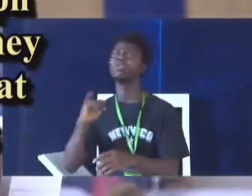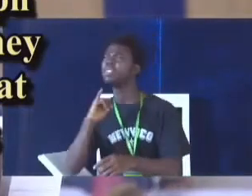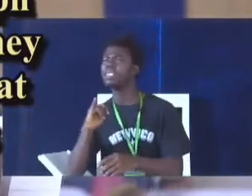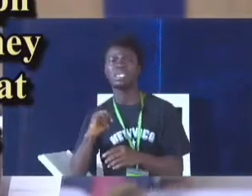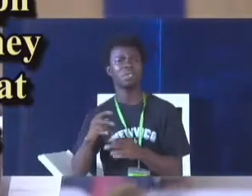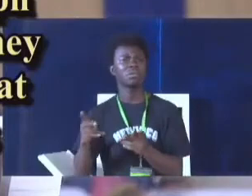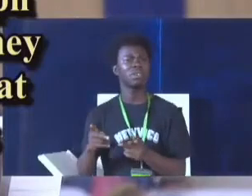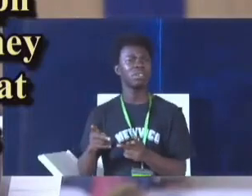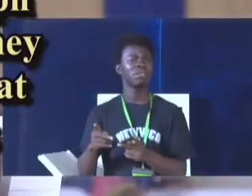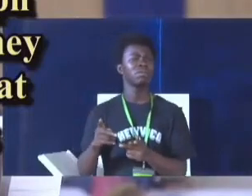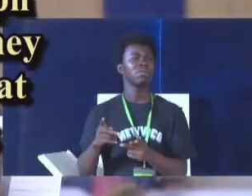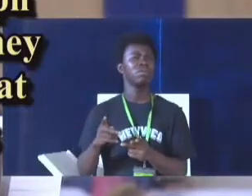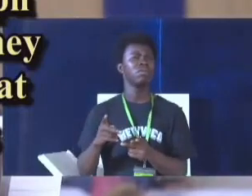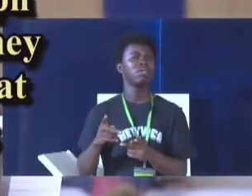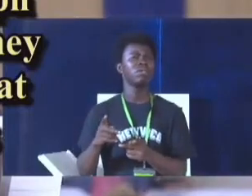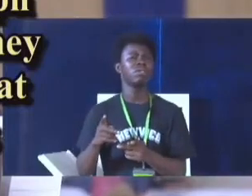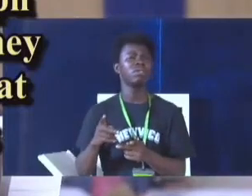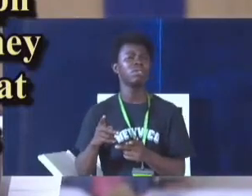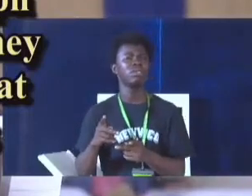that was on him.